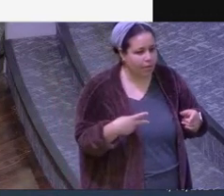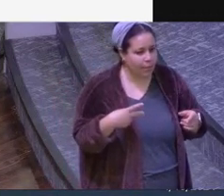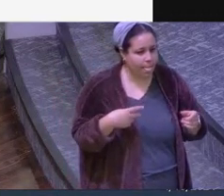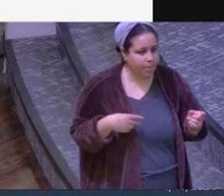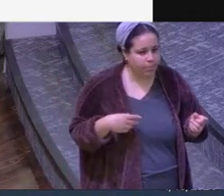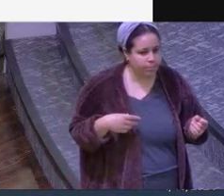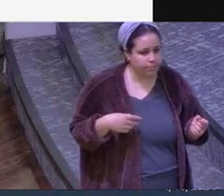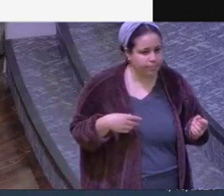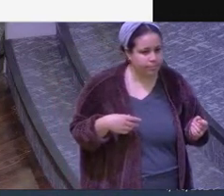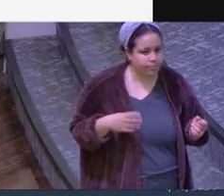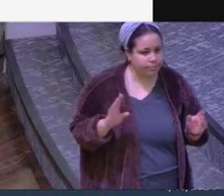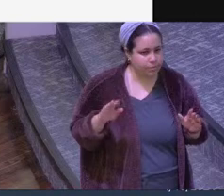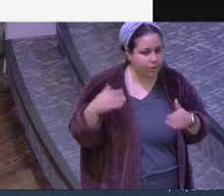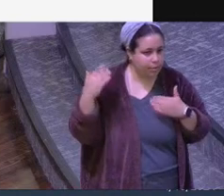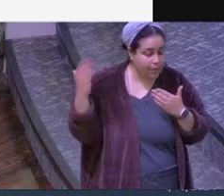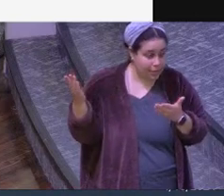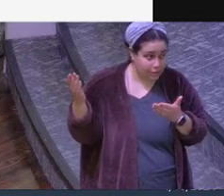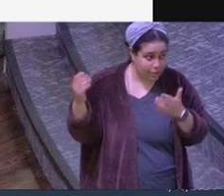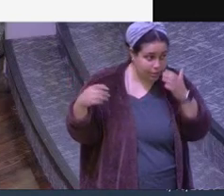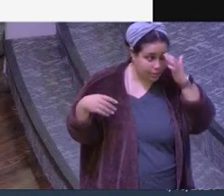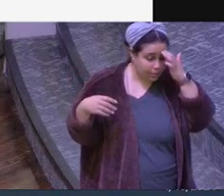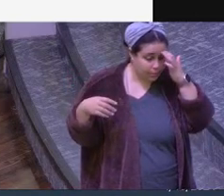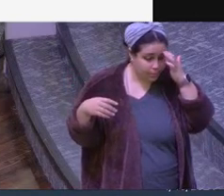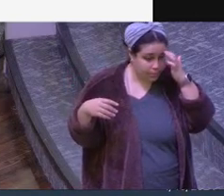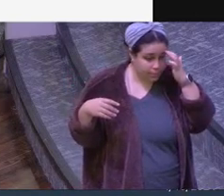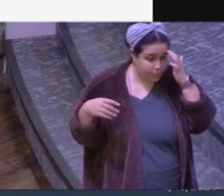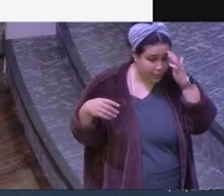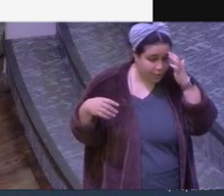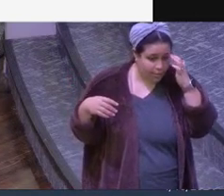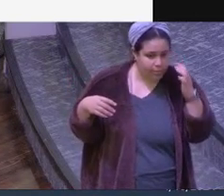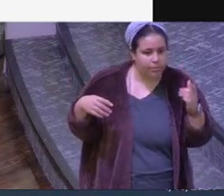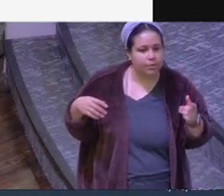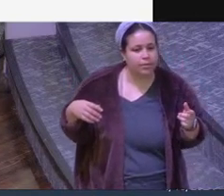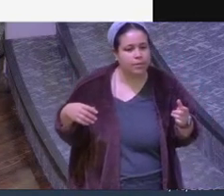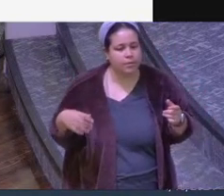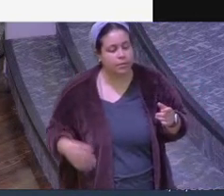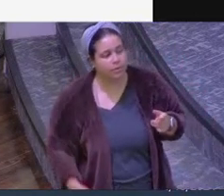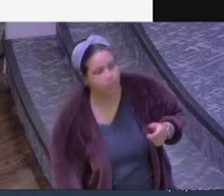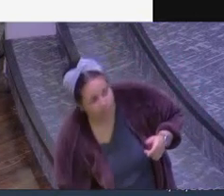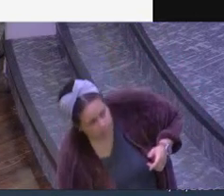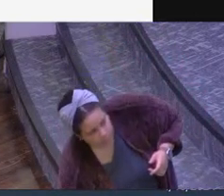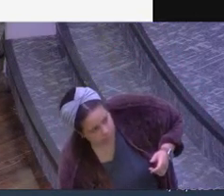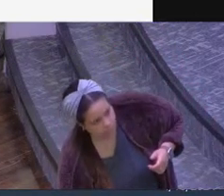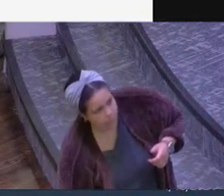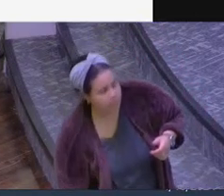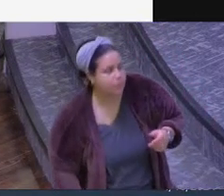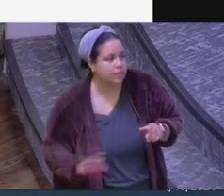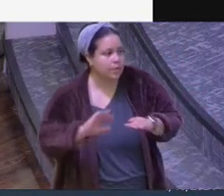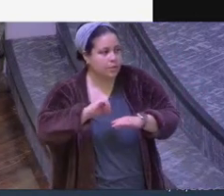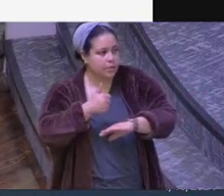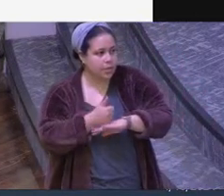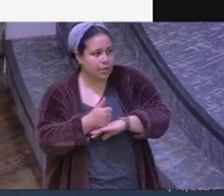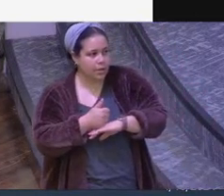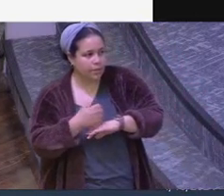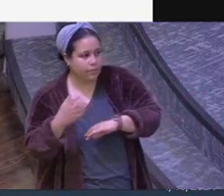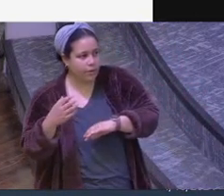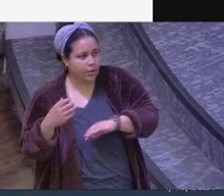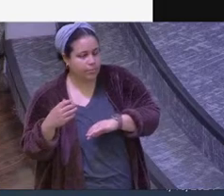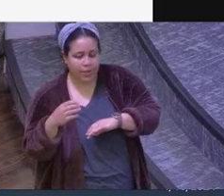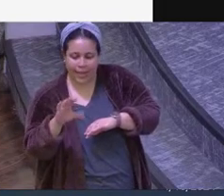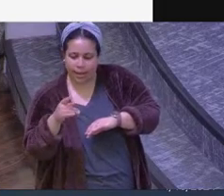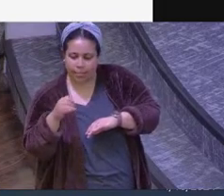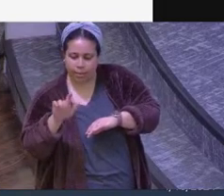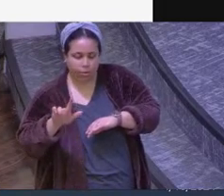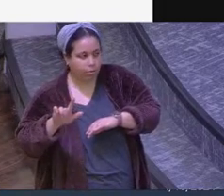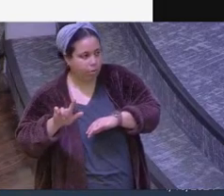My recommendation, if we decide to do deferred maintenance, is to transfer that from the general fund and set up a local capital projects fund. What that gives is